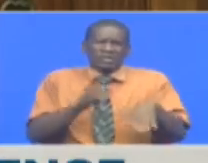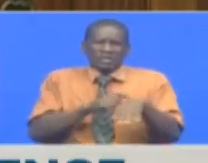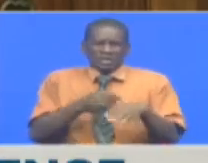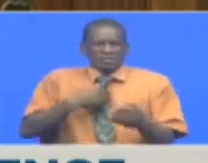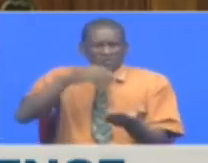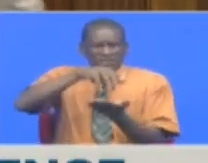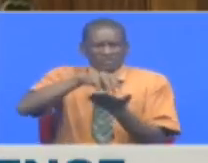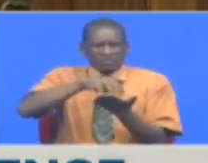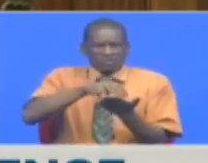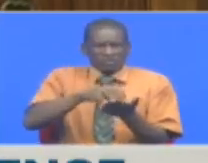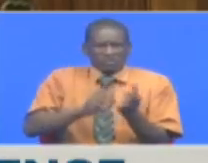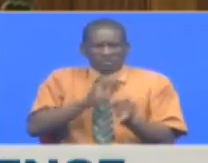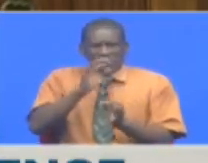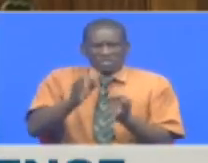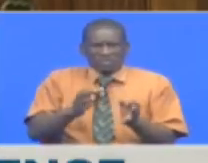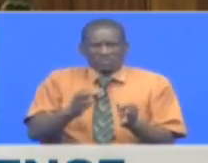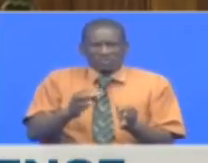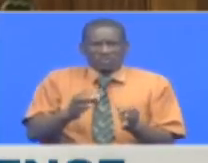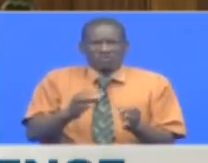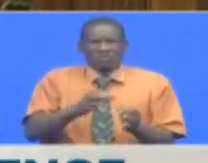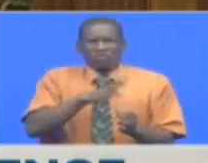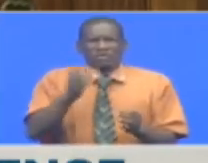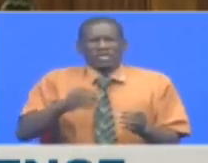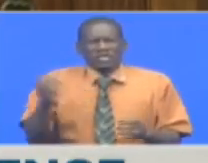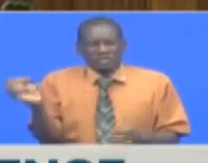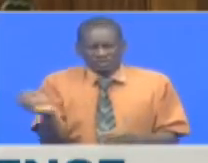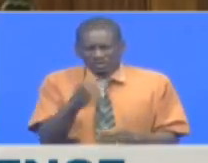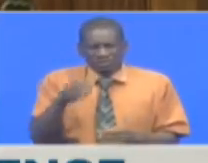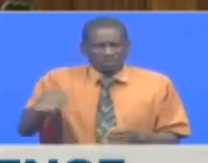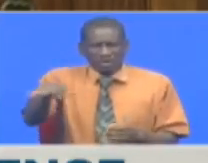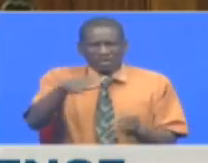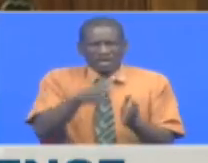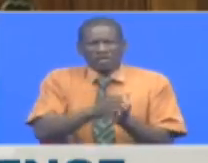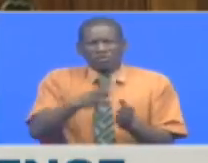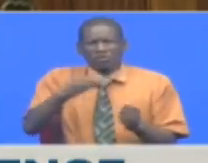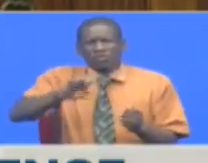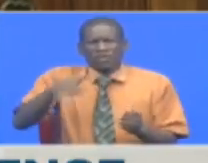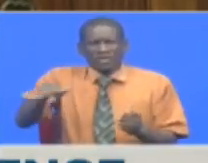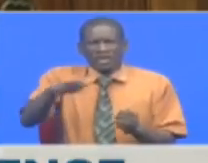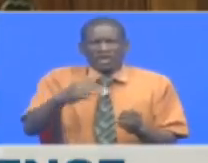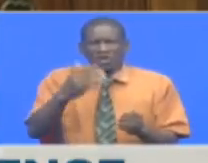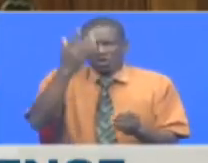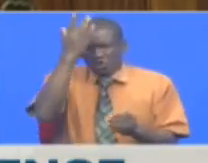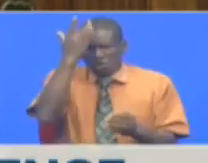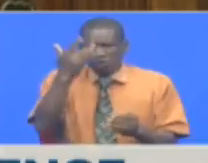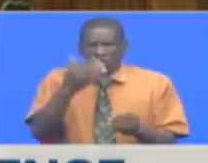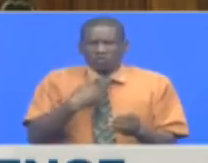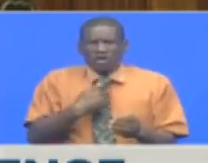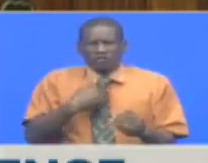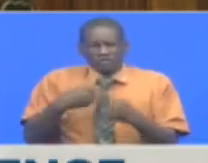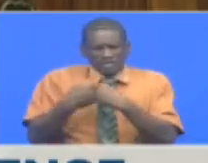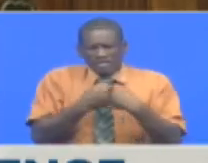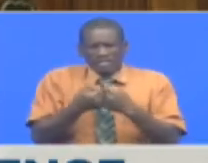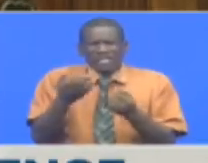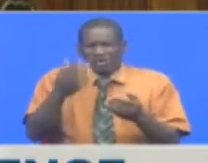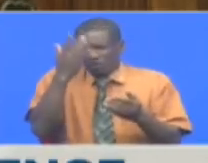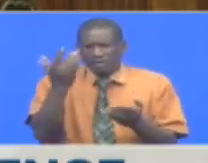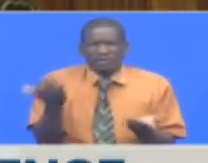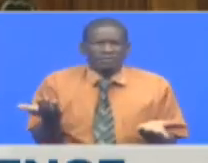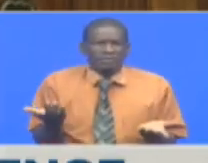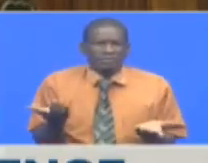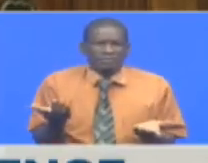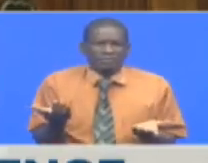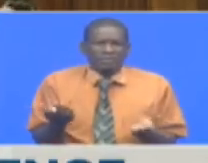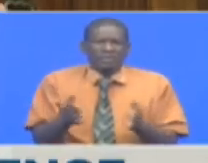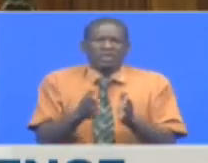situation, if you go into our informal settlements and you go into a lot of these other areas, why do you have such tension? Why do you have such poverty? Then